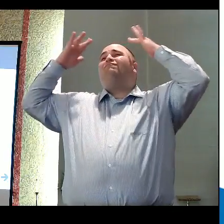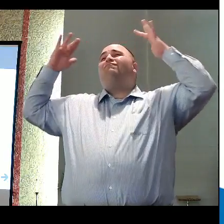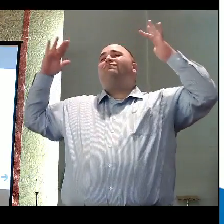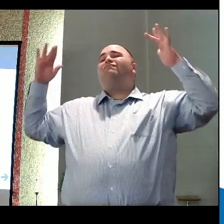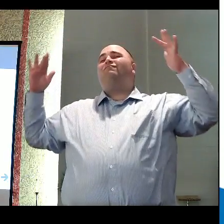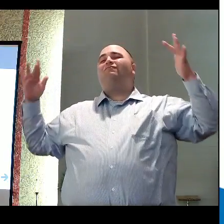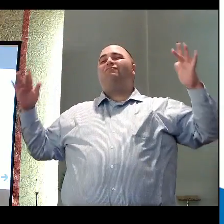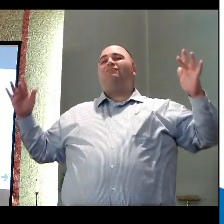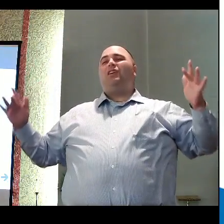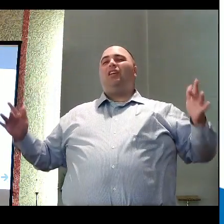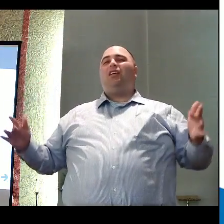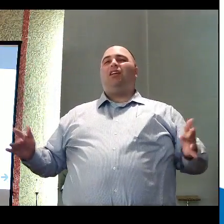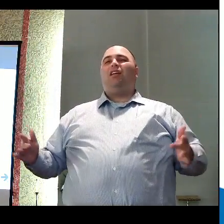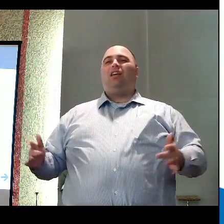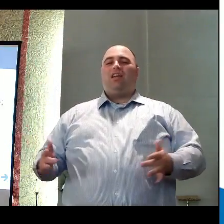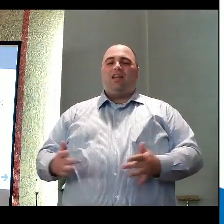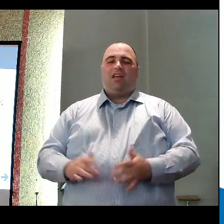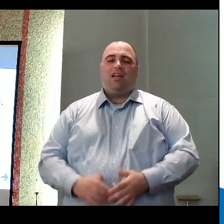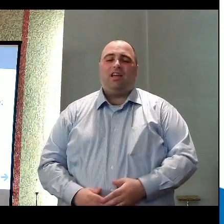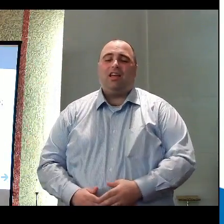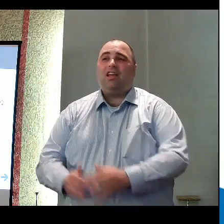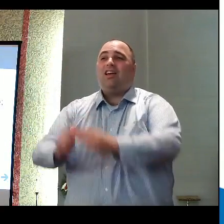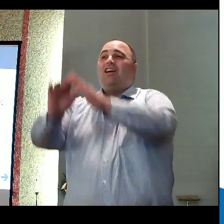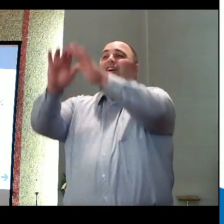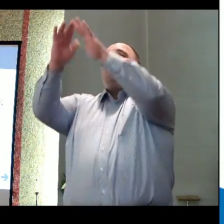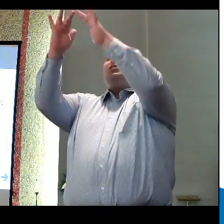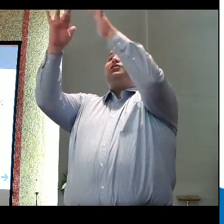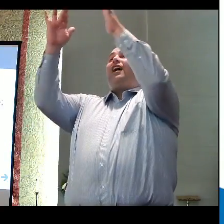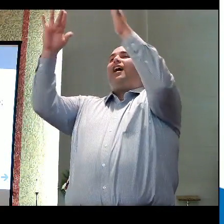Shine on me.